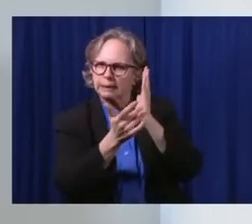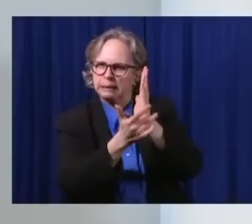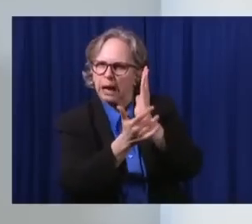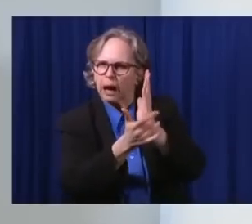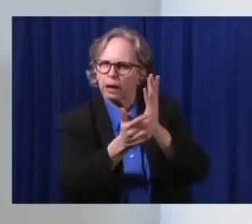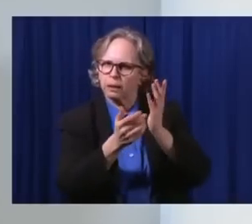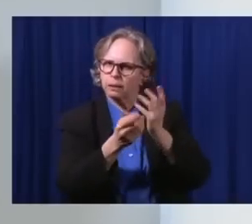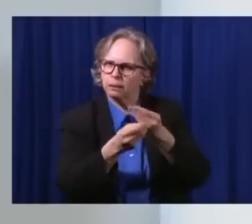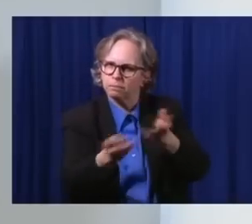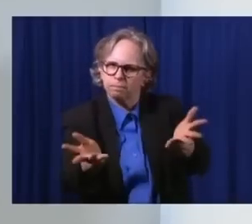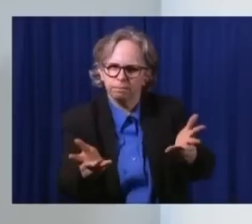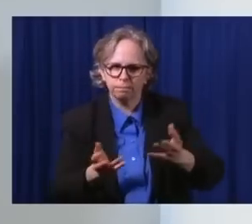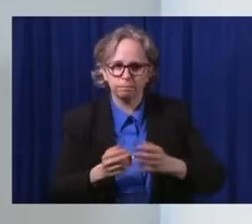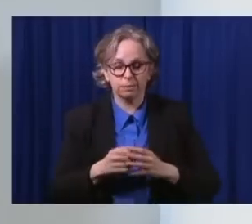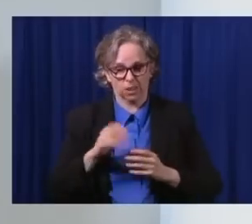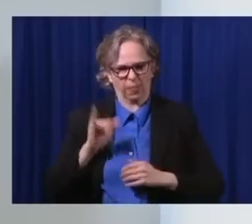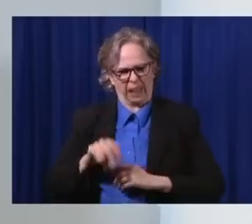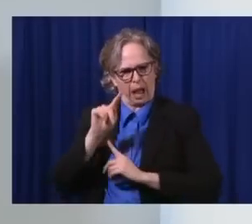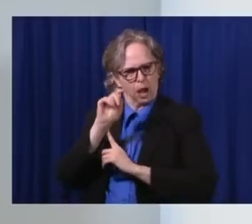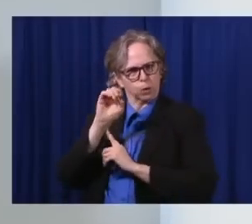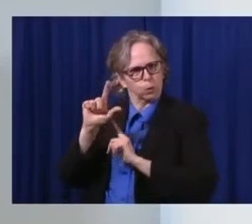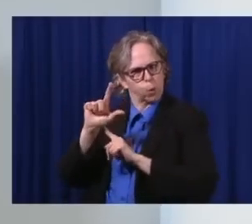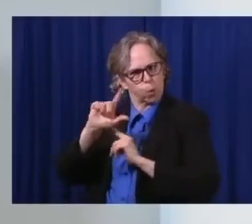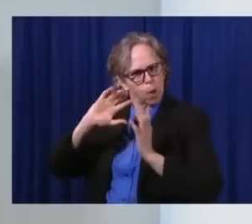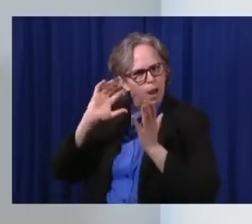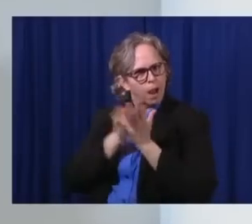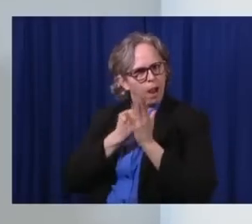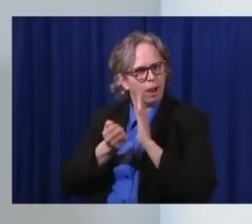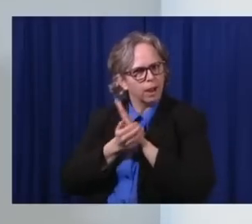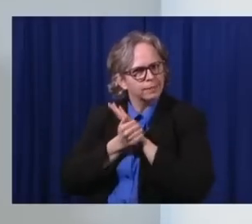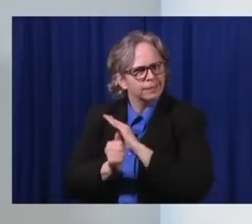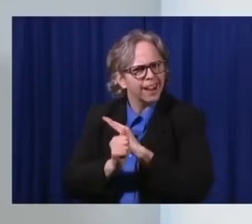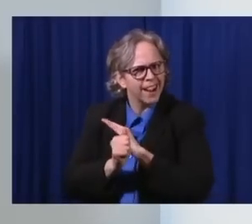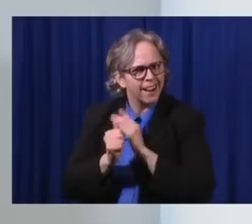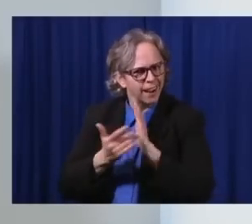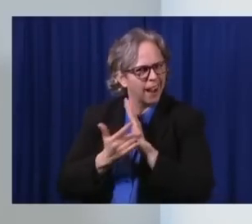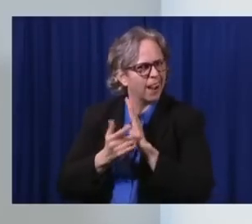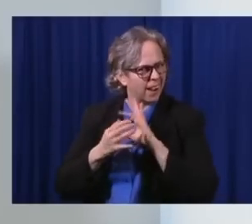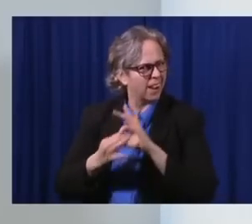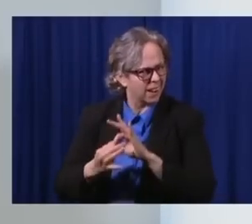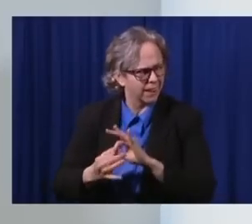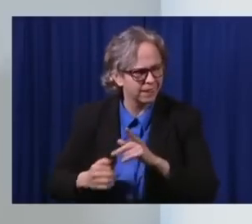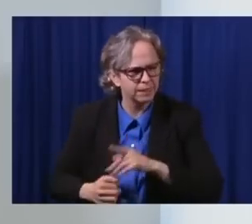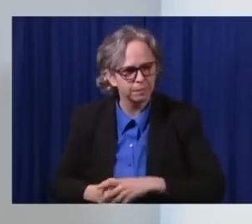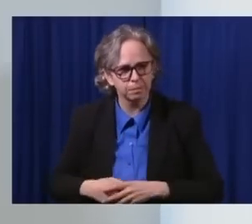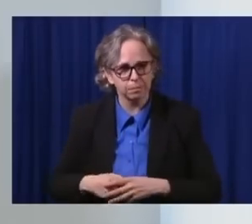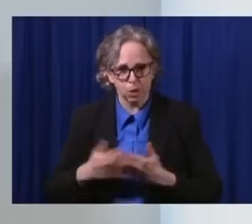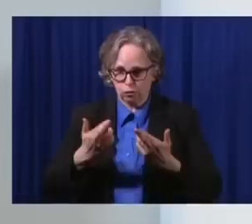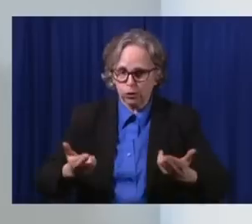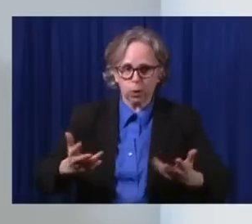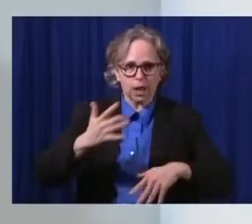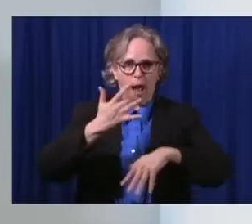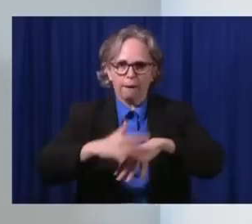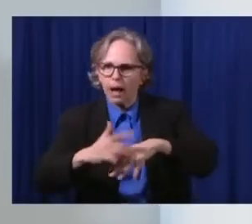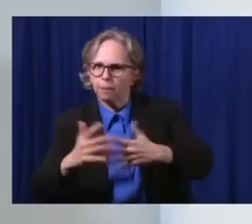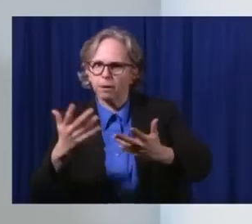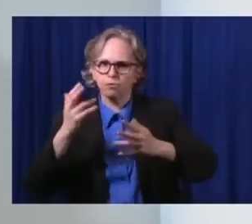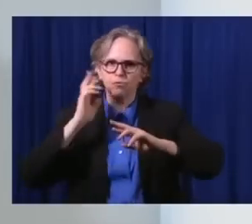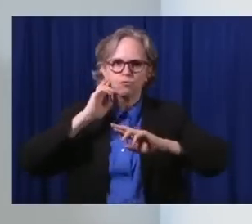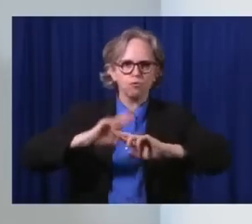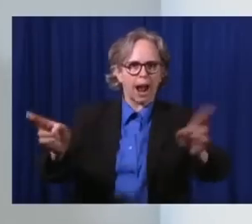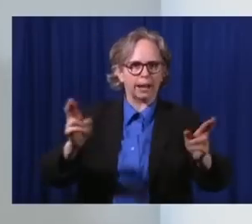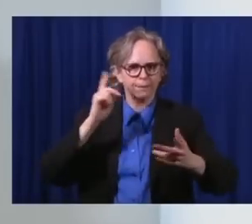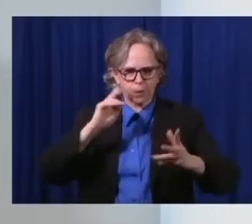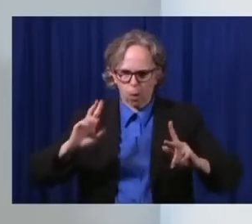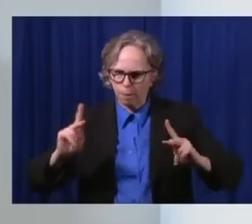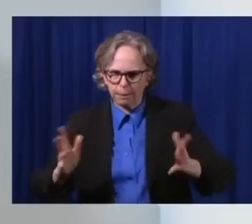use to take advantage of the programs that are available, the resources that have been made available, and the opportunities that